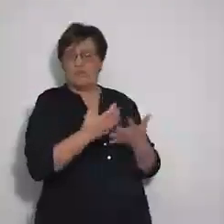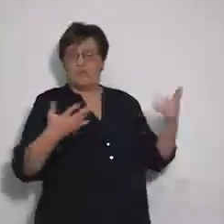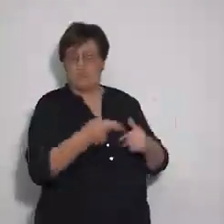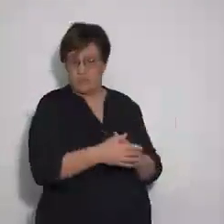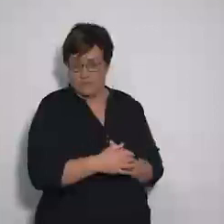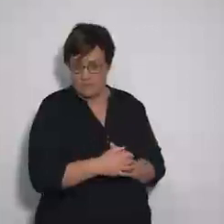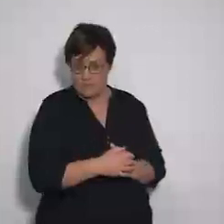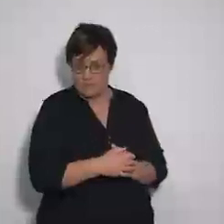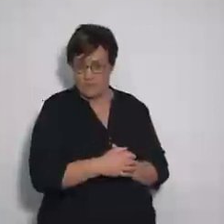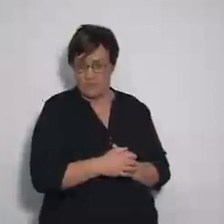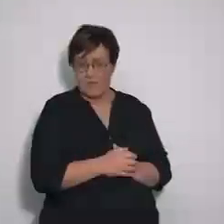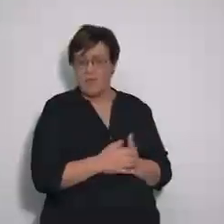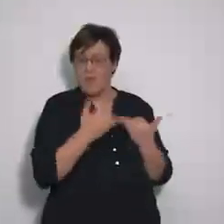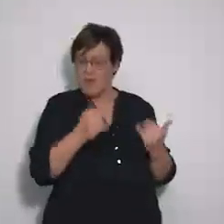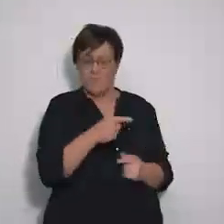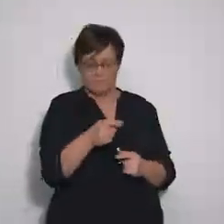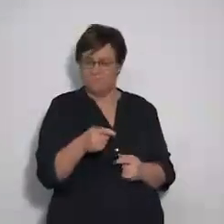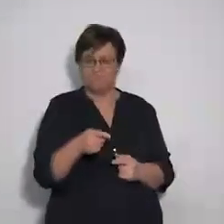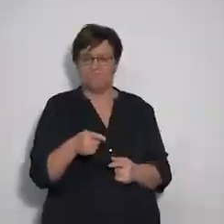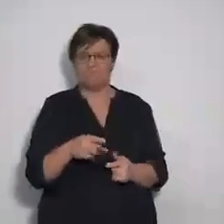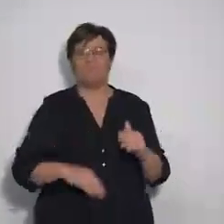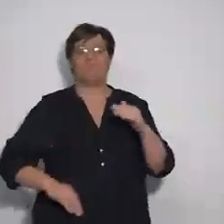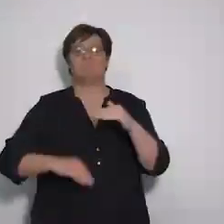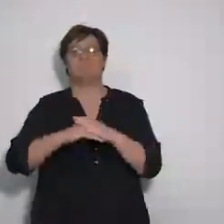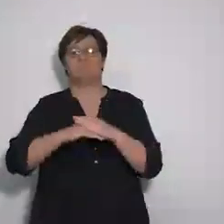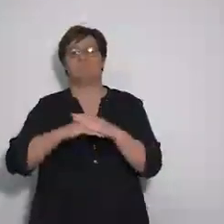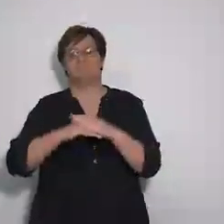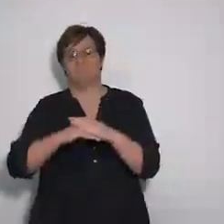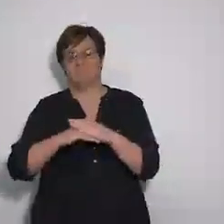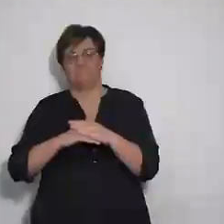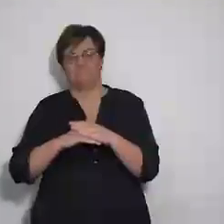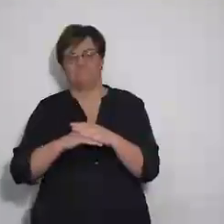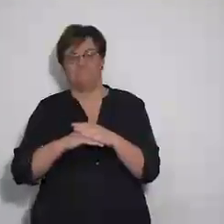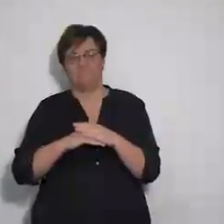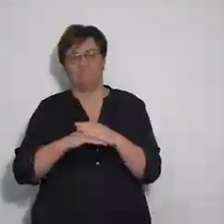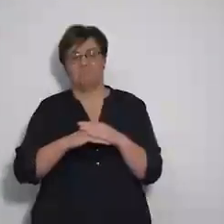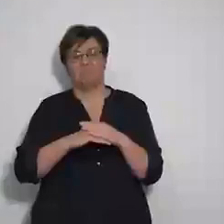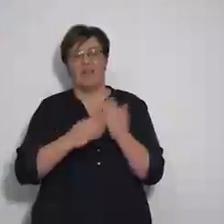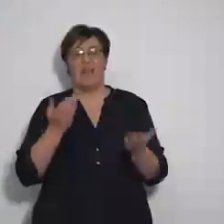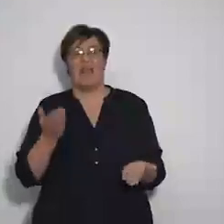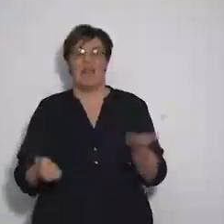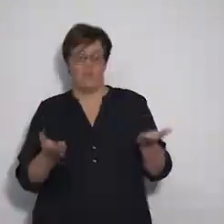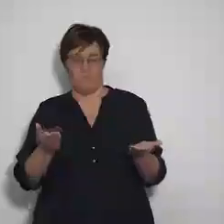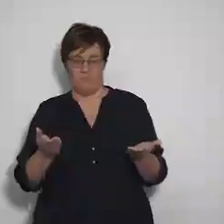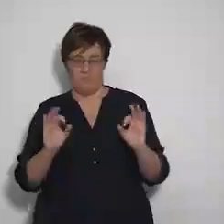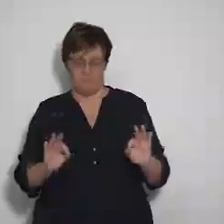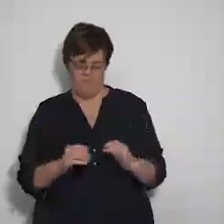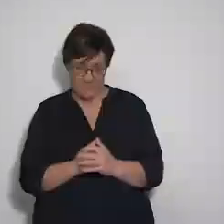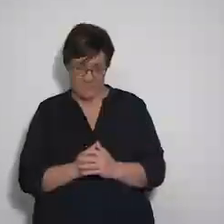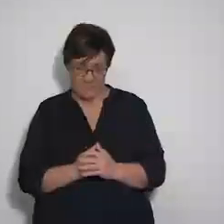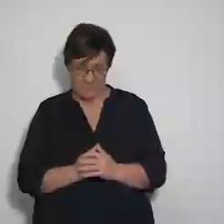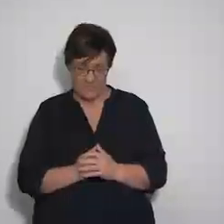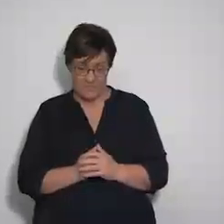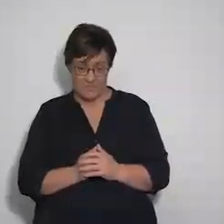to see that our population has now reached a stage of equilibrium.